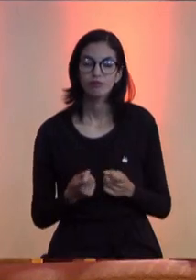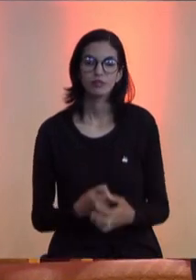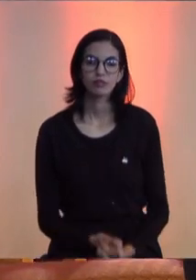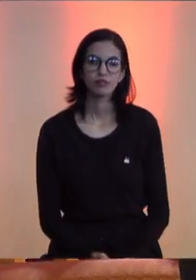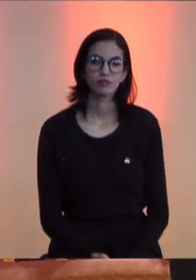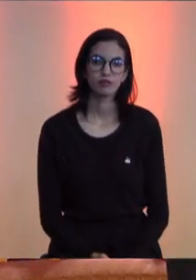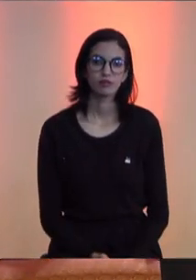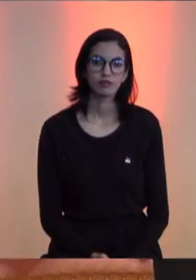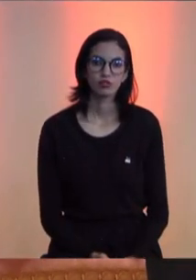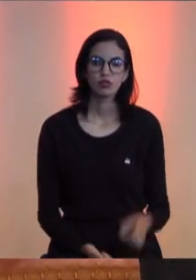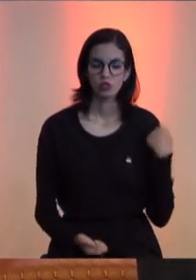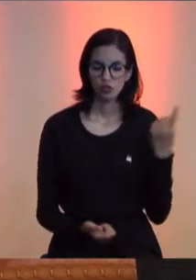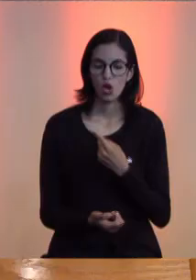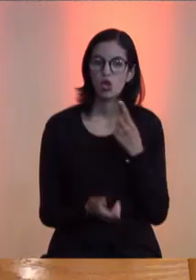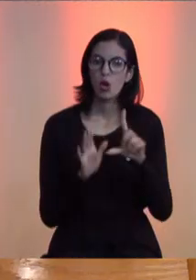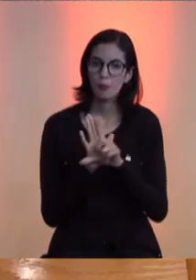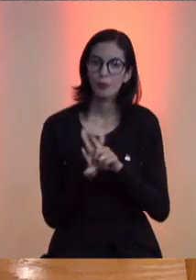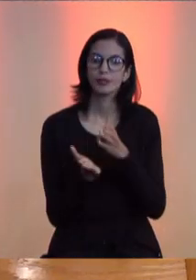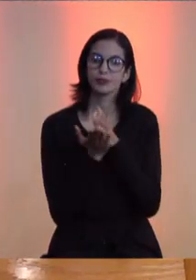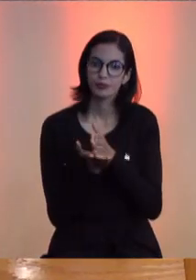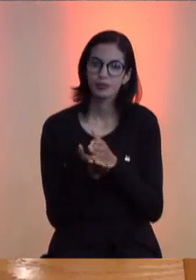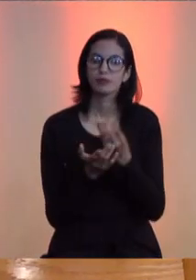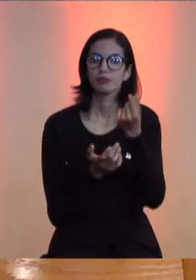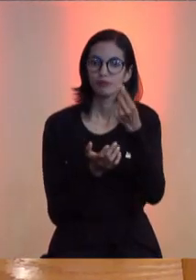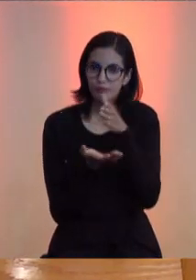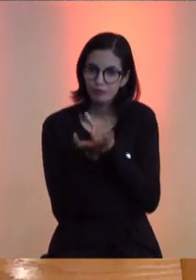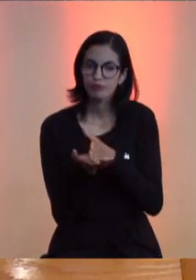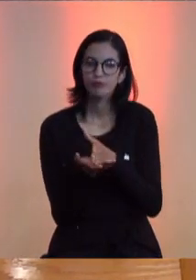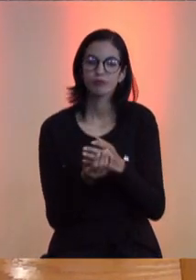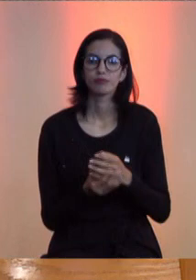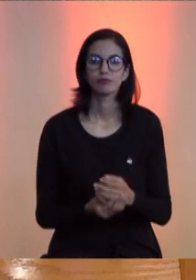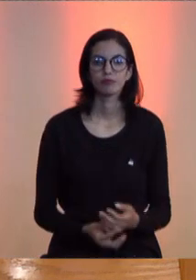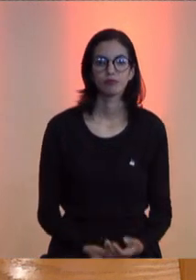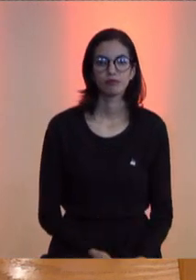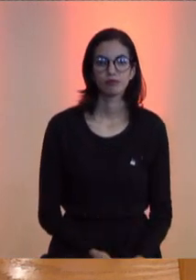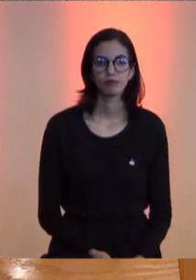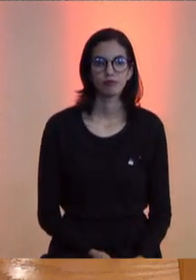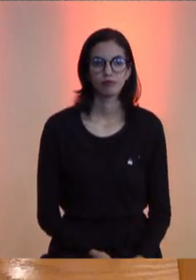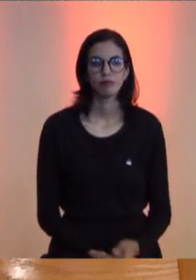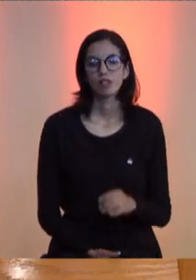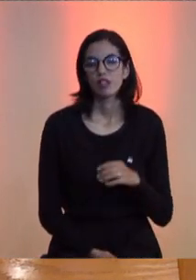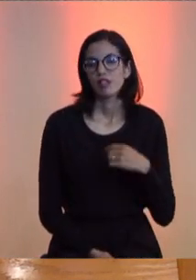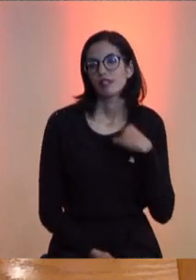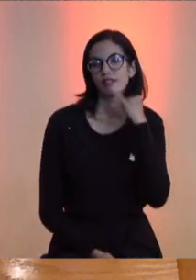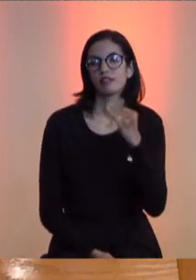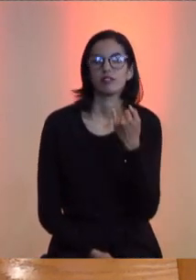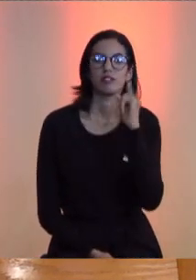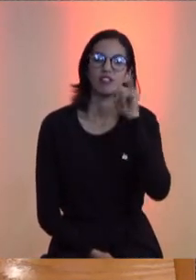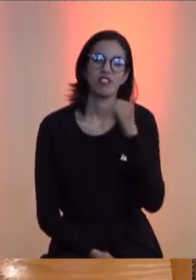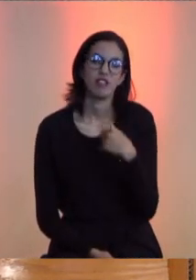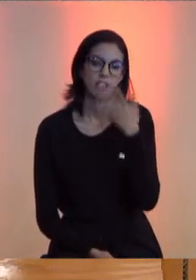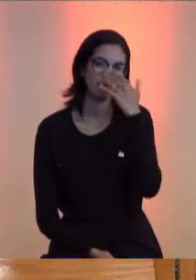principles. Debemos tener principios. You cannot just say yeah. No. Puedes solo decir ya a todo. You must